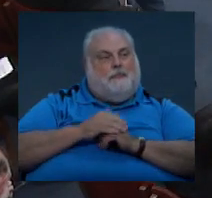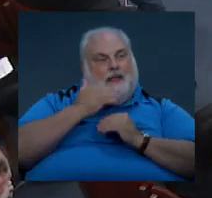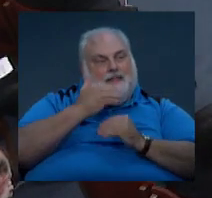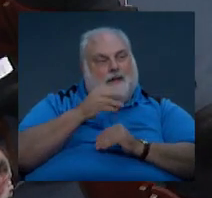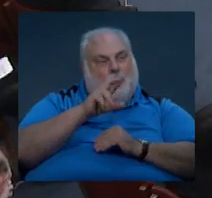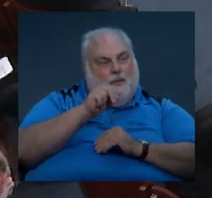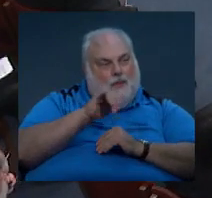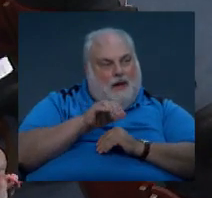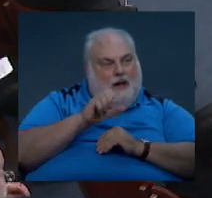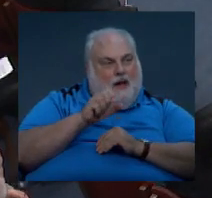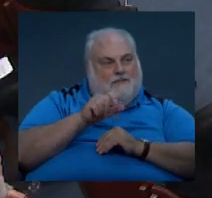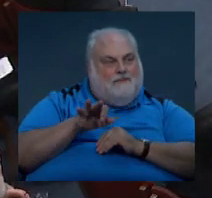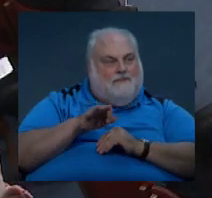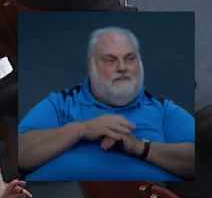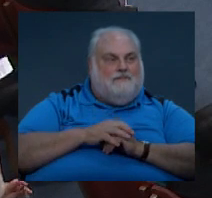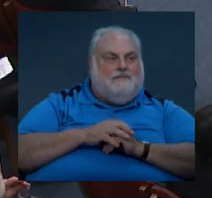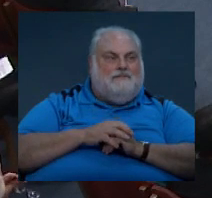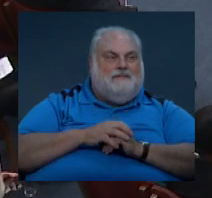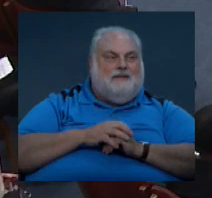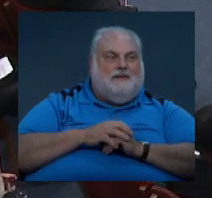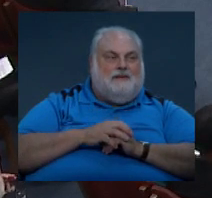Mr. Ray Cobb.